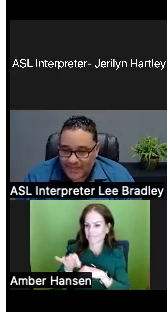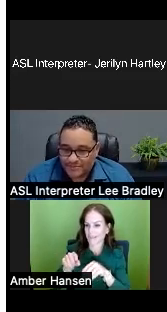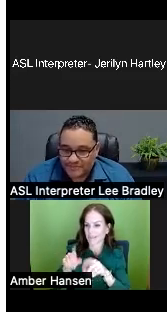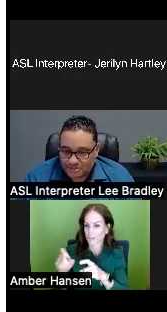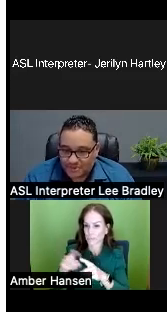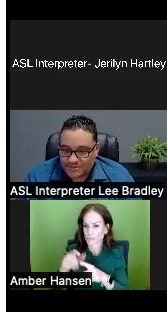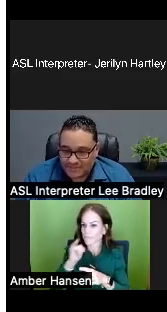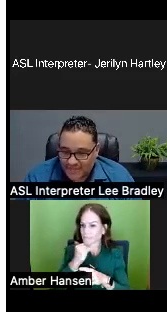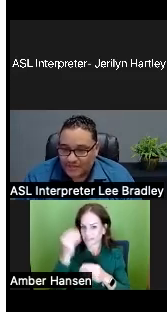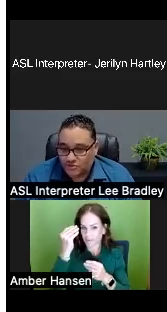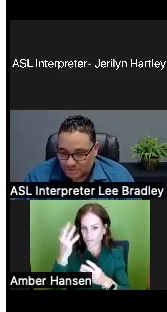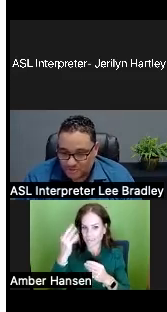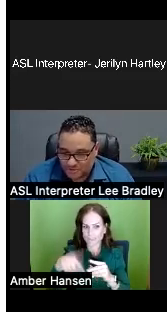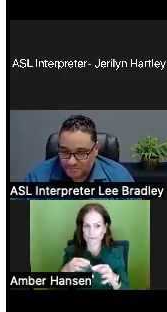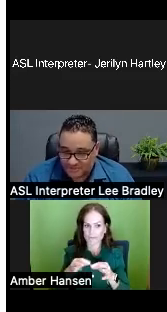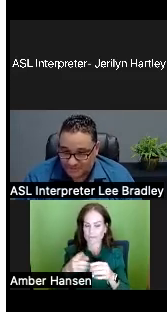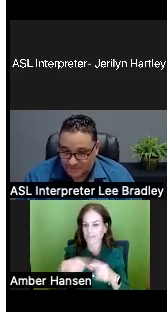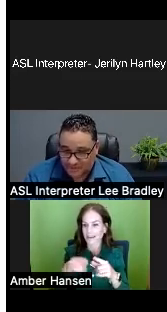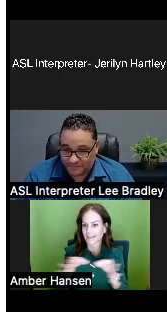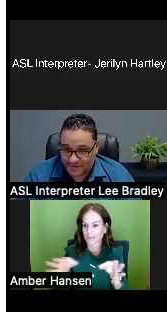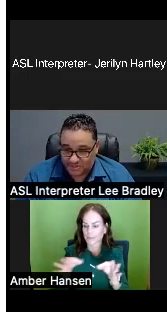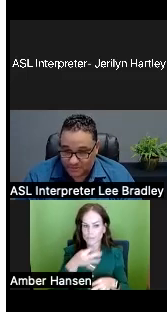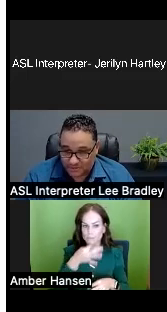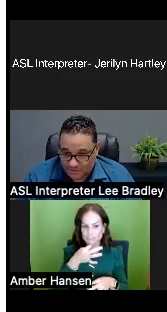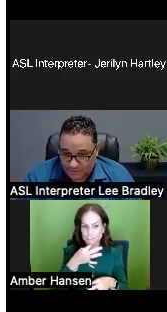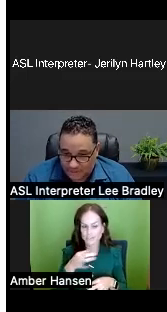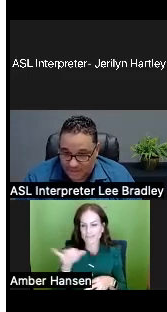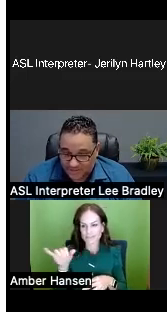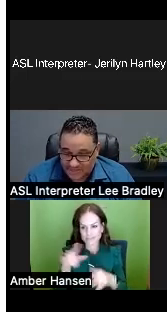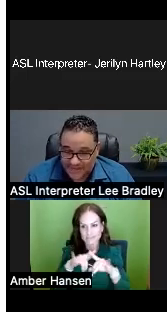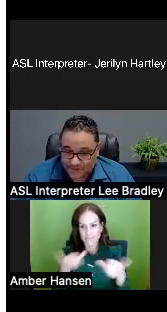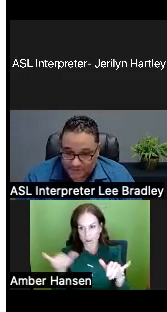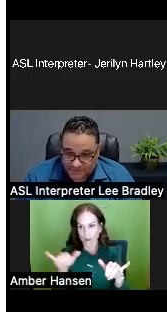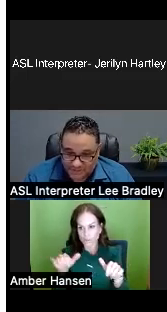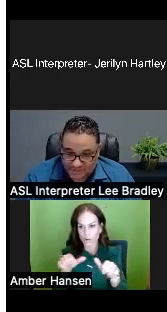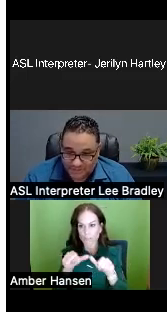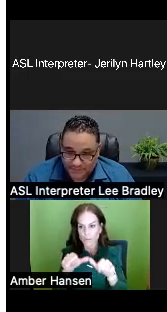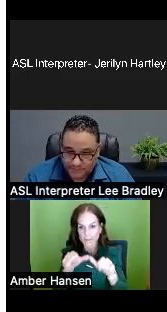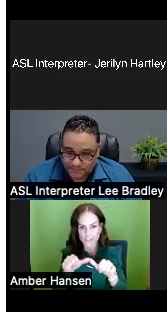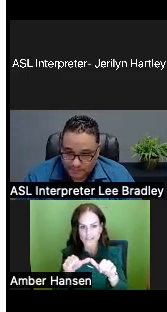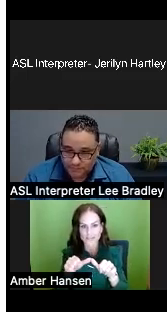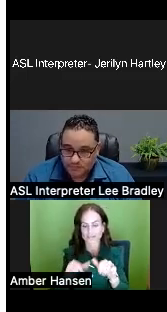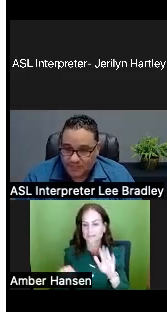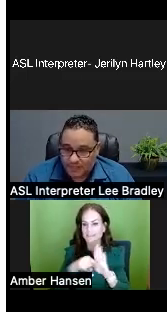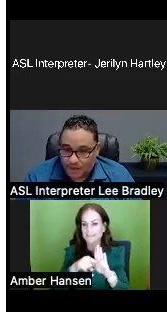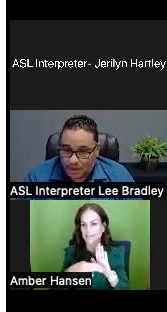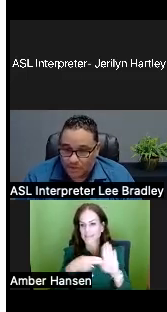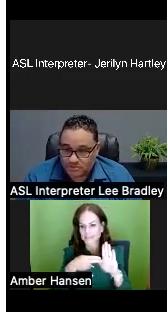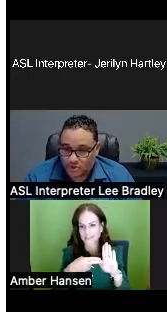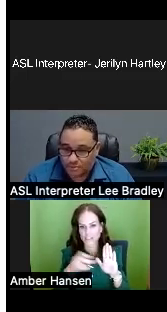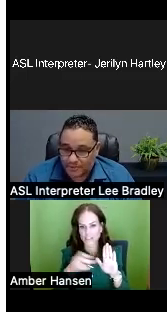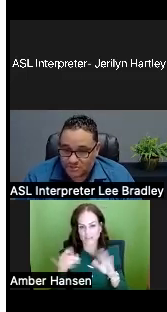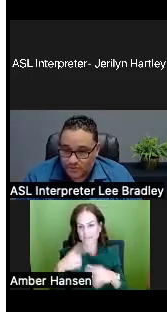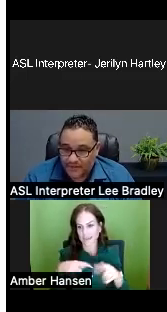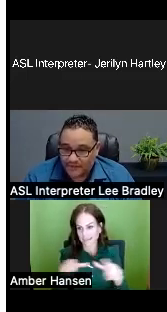Inaccurate types of instruments can contribute to misinformation about sign language proficiency and